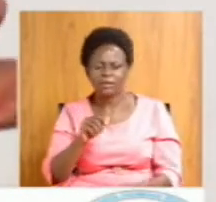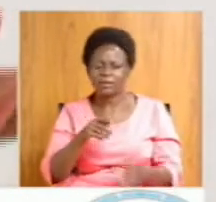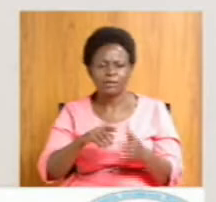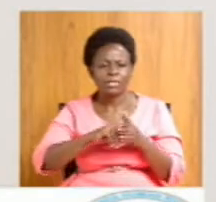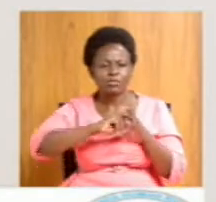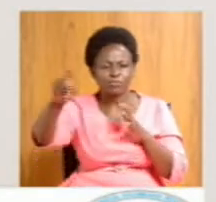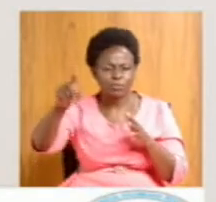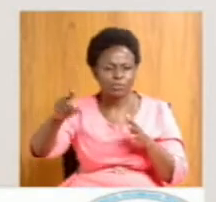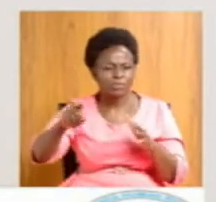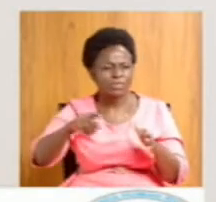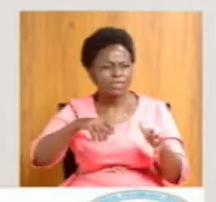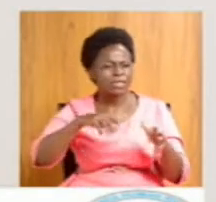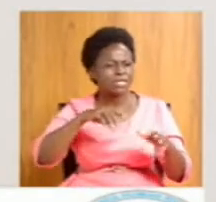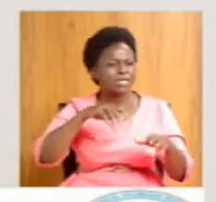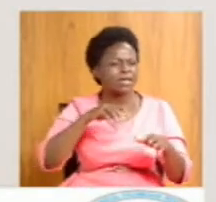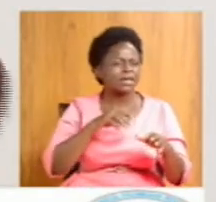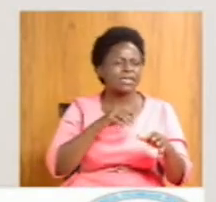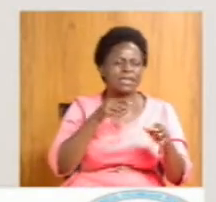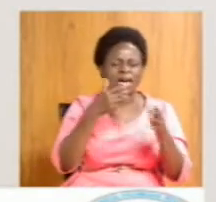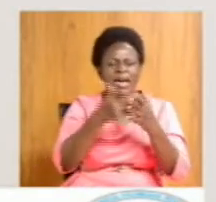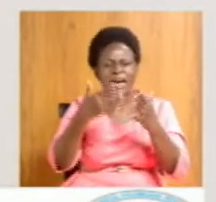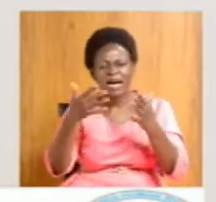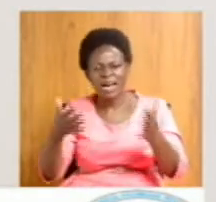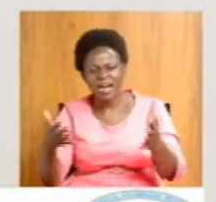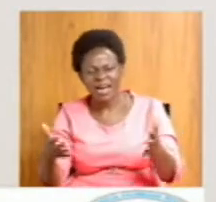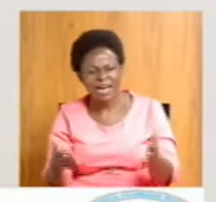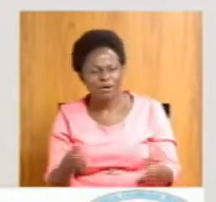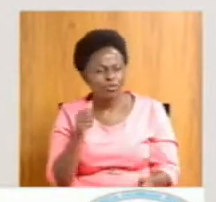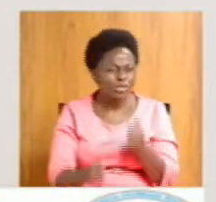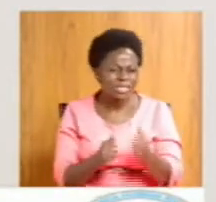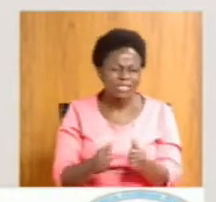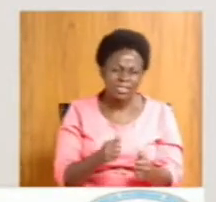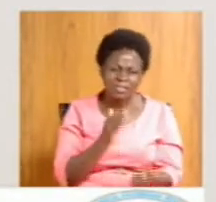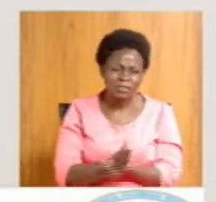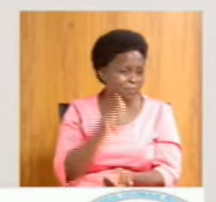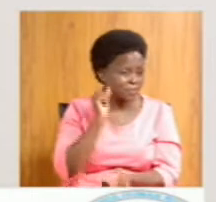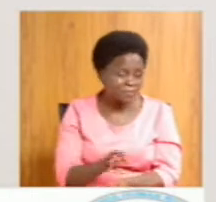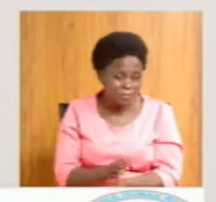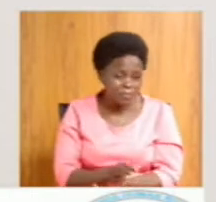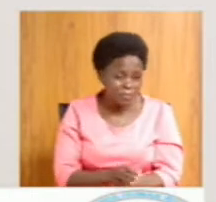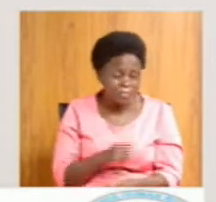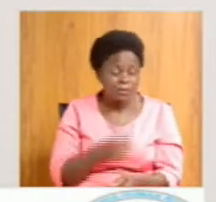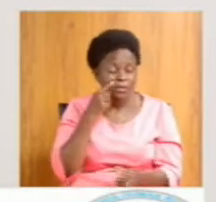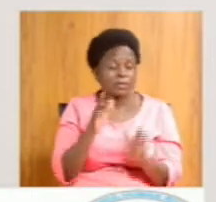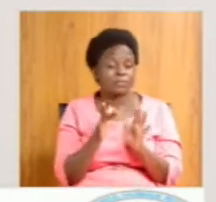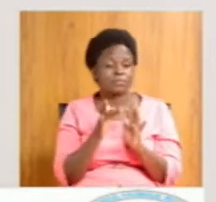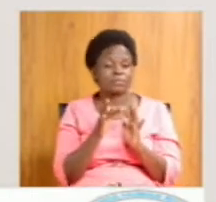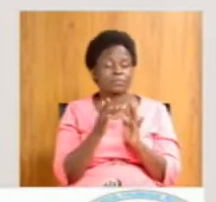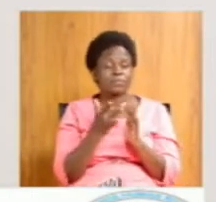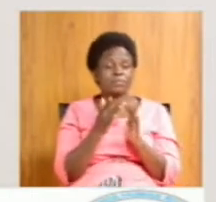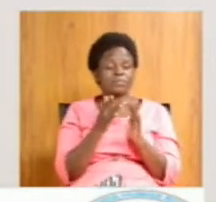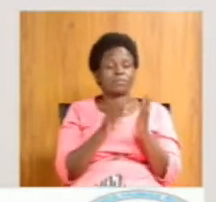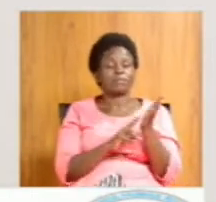run away he was slapped by Mhoz he was that which are false so when we when we look at the internet it